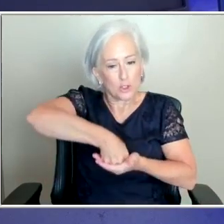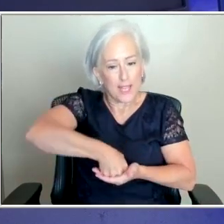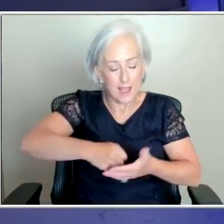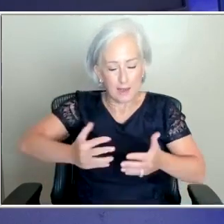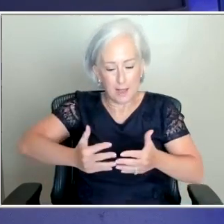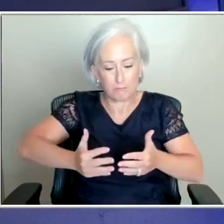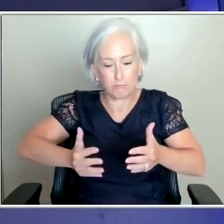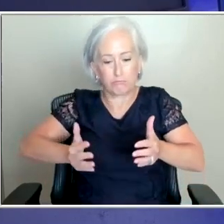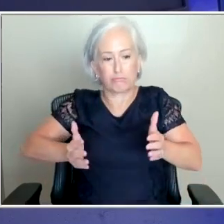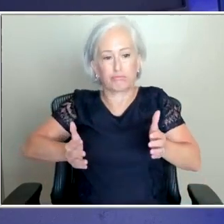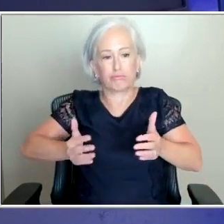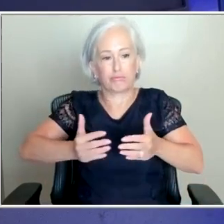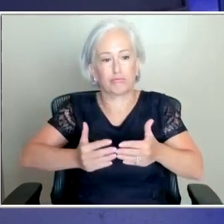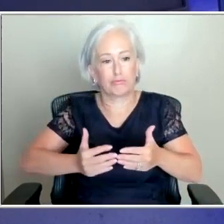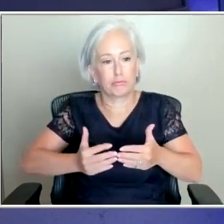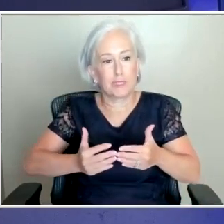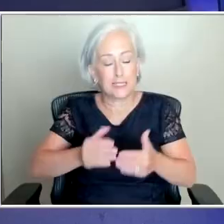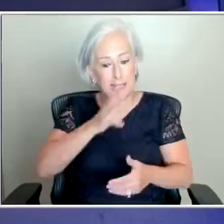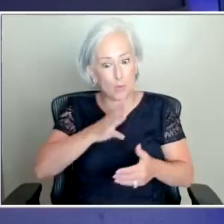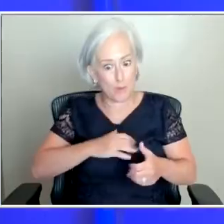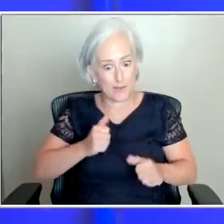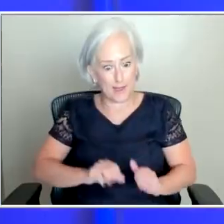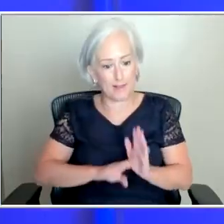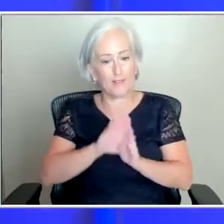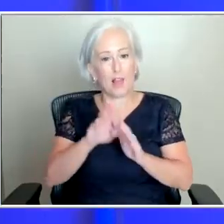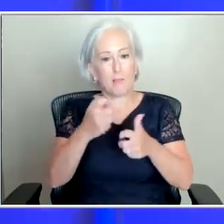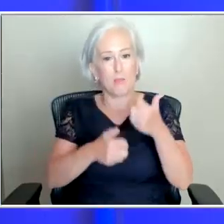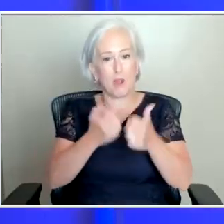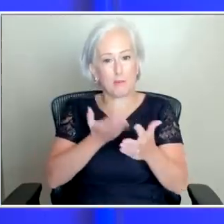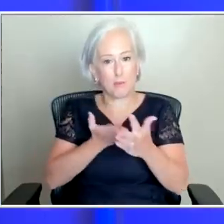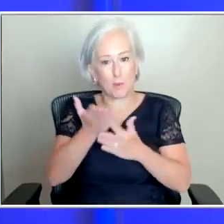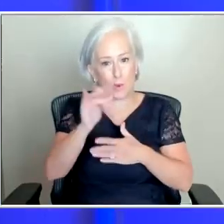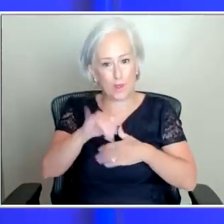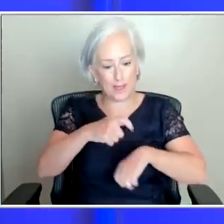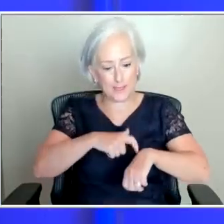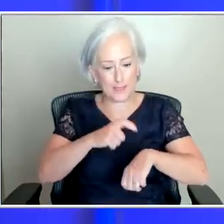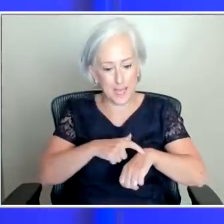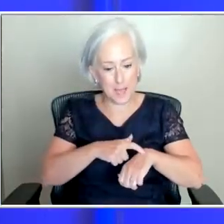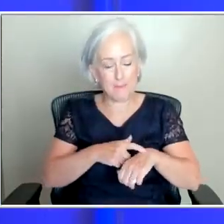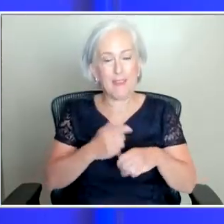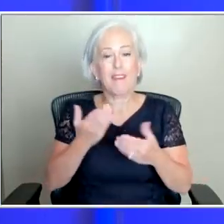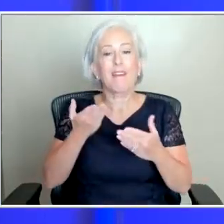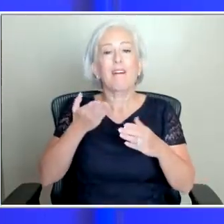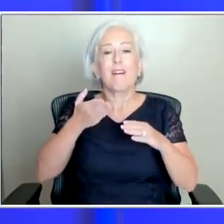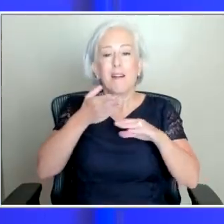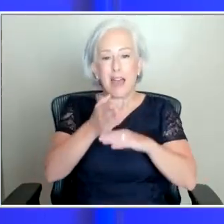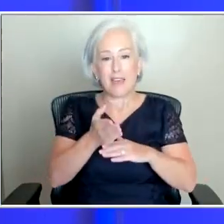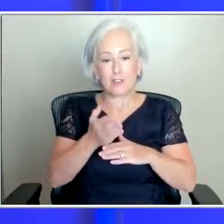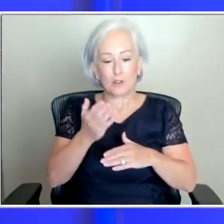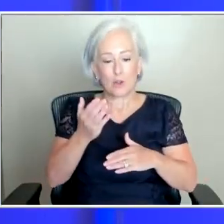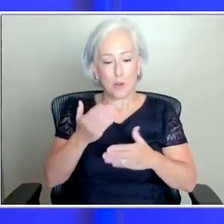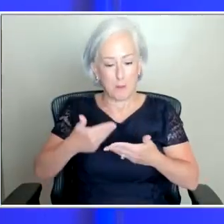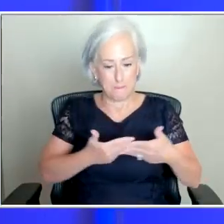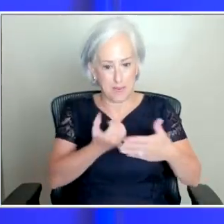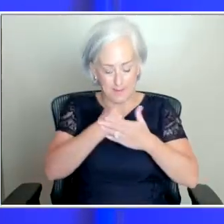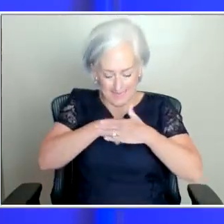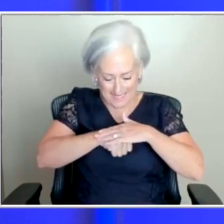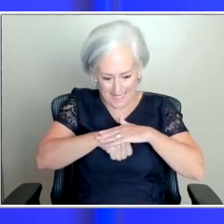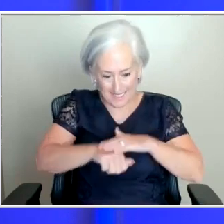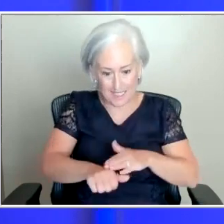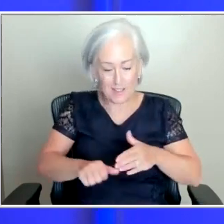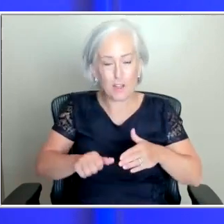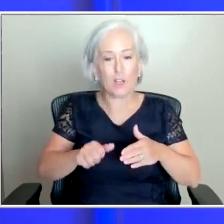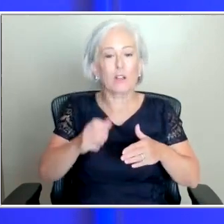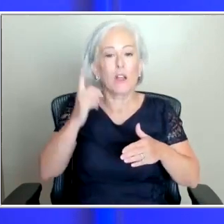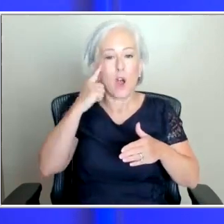issues during that time frame. And then once you go through the birthing process, things really have to stretch out and open up to allow the